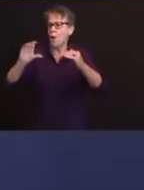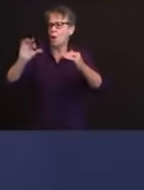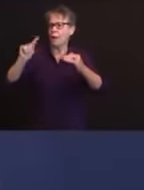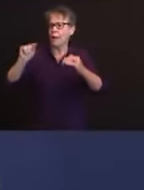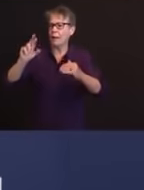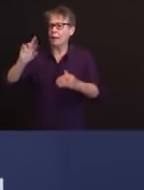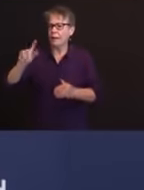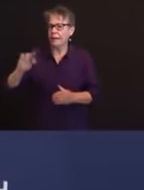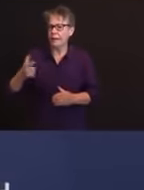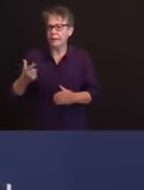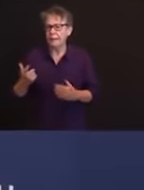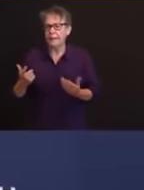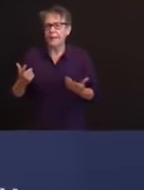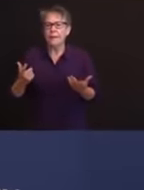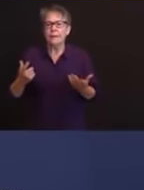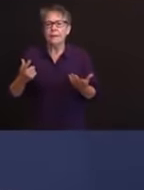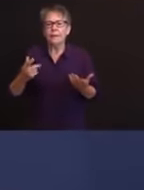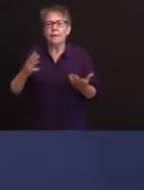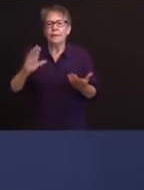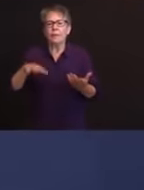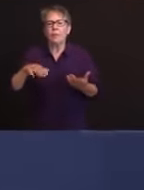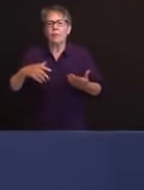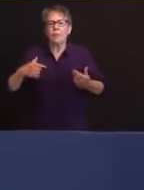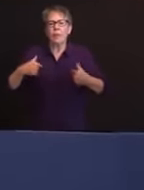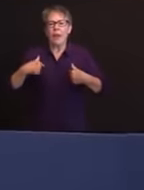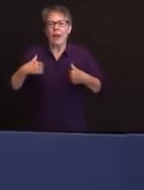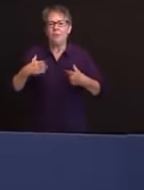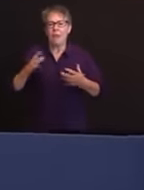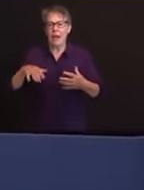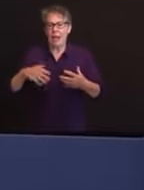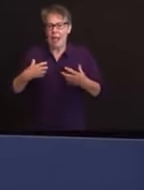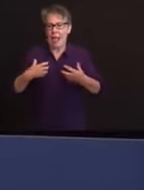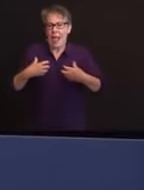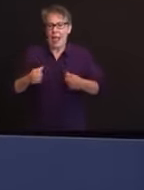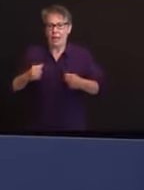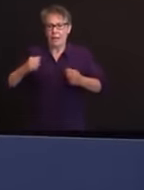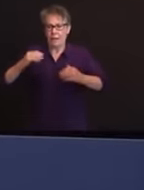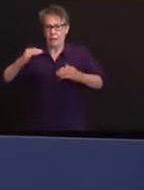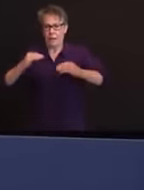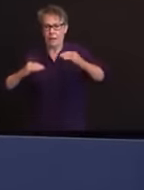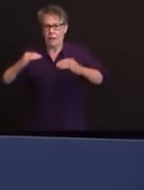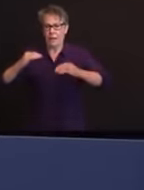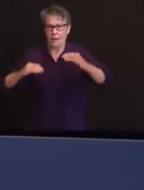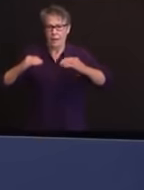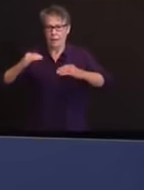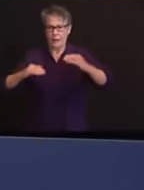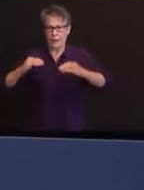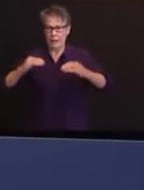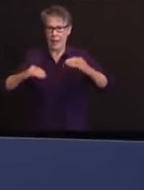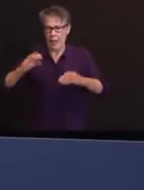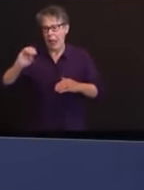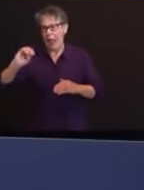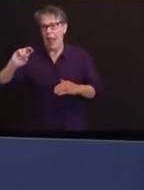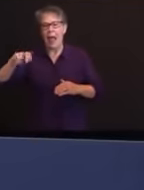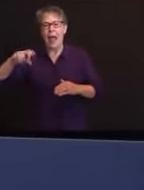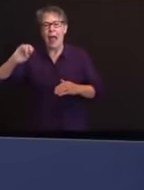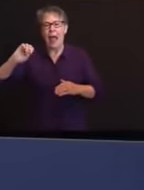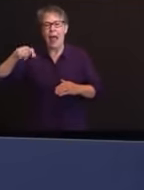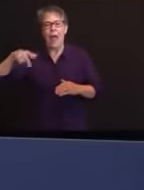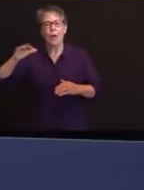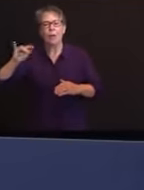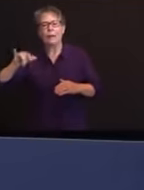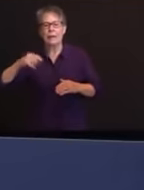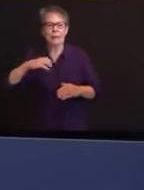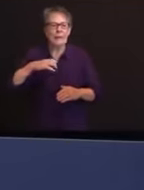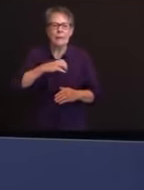subcommittee, and they meet twice a week. They're actually looking at the prioritization according to the definition that was